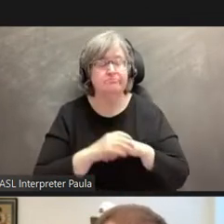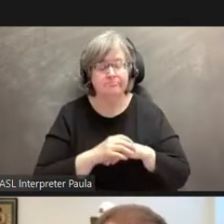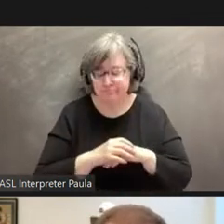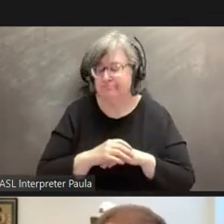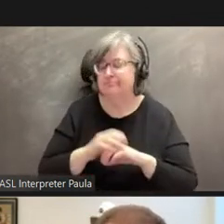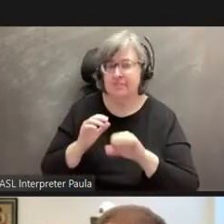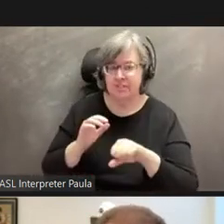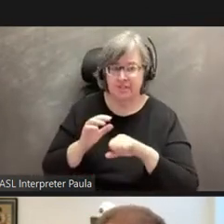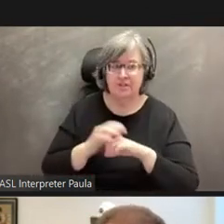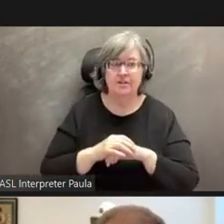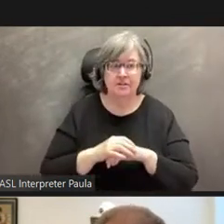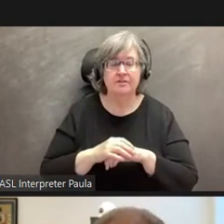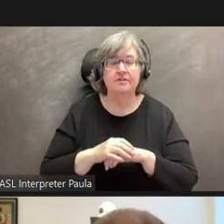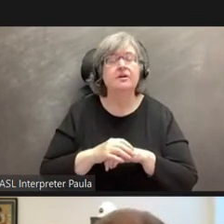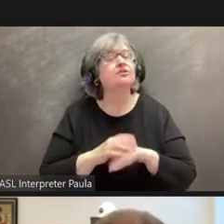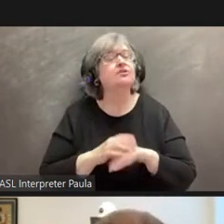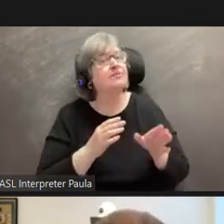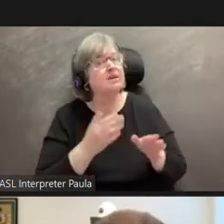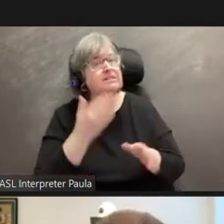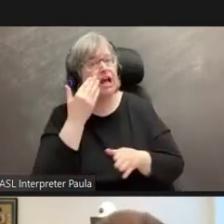And that's okay. Because I know